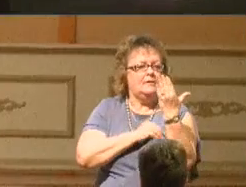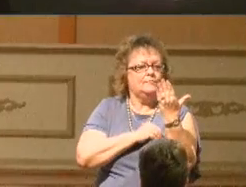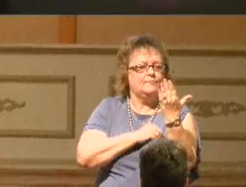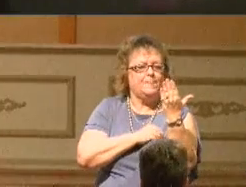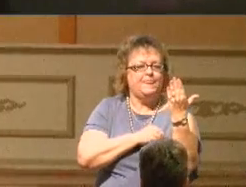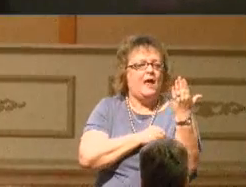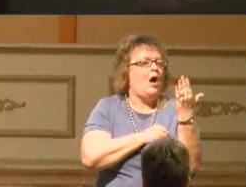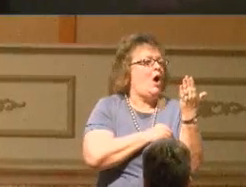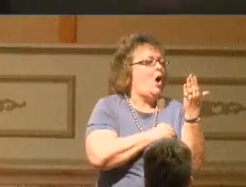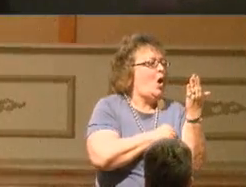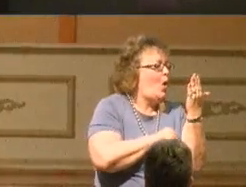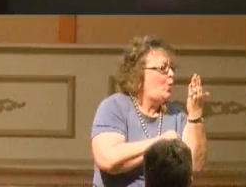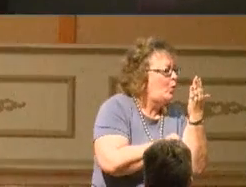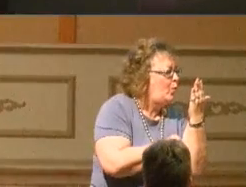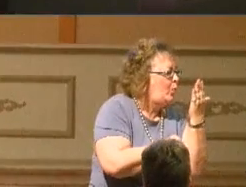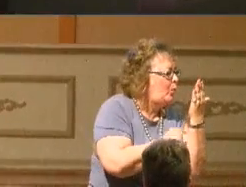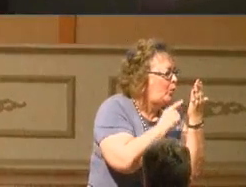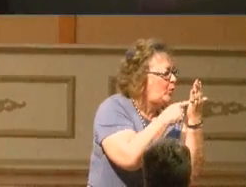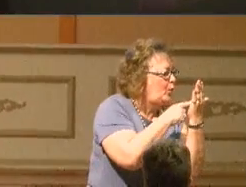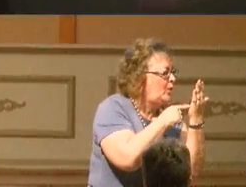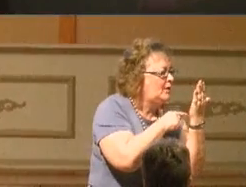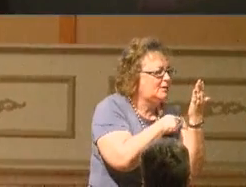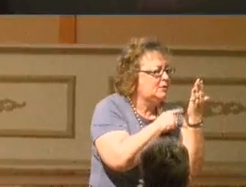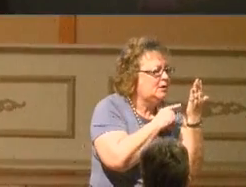blow at your hand.